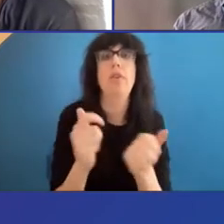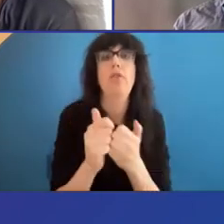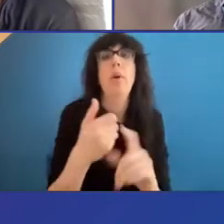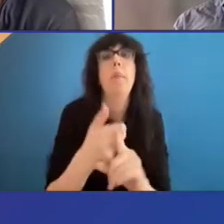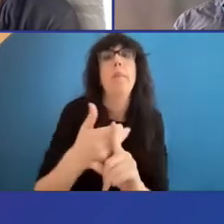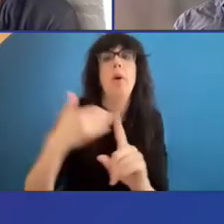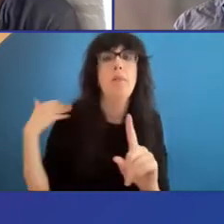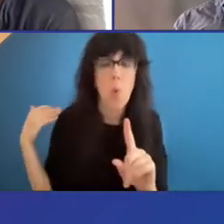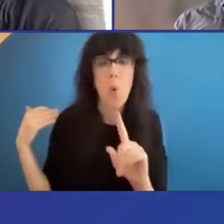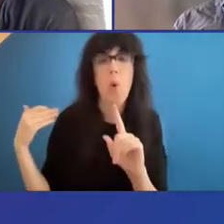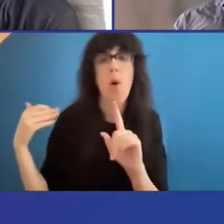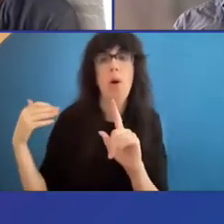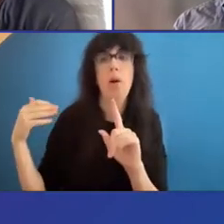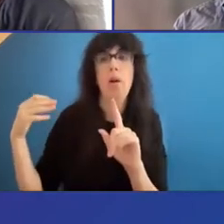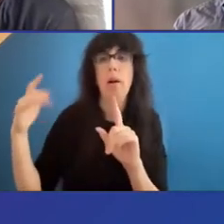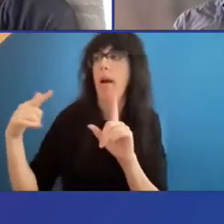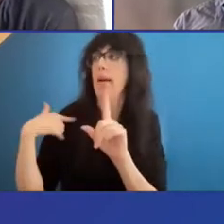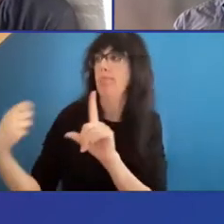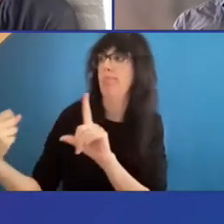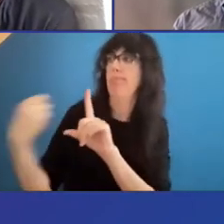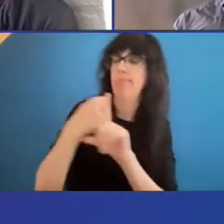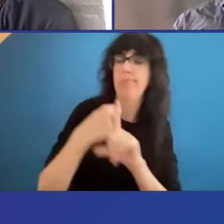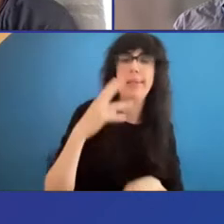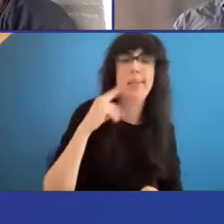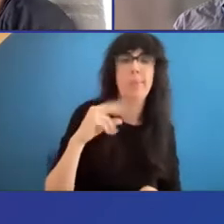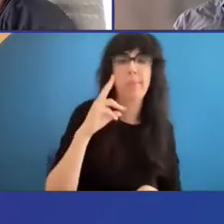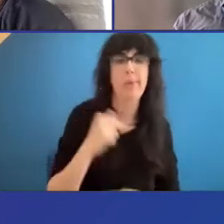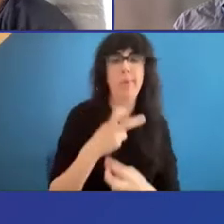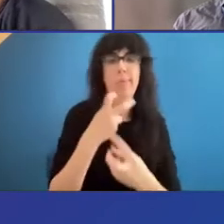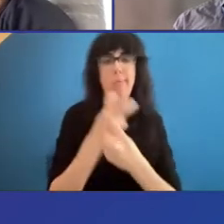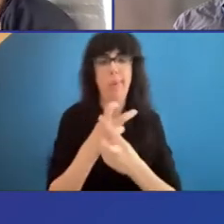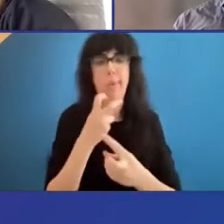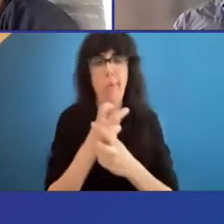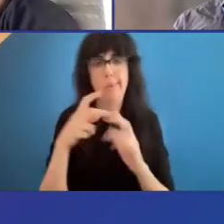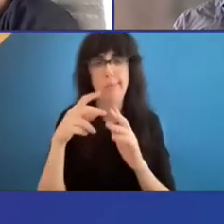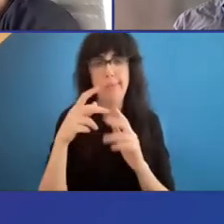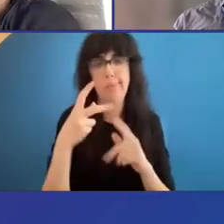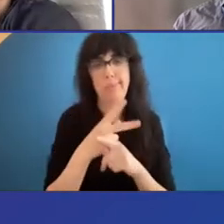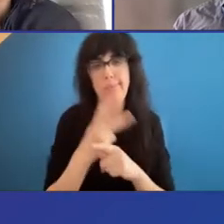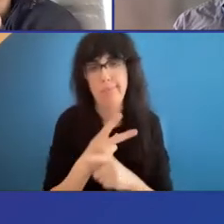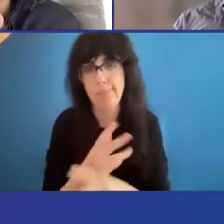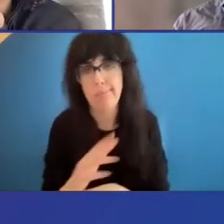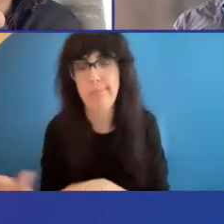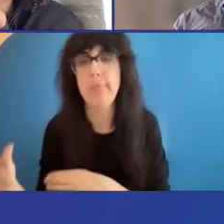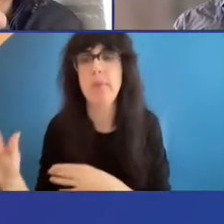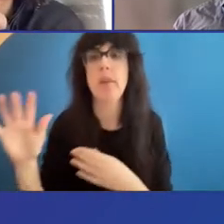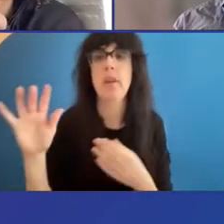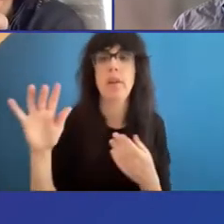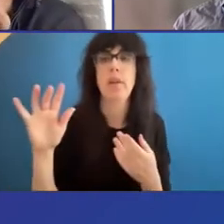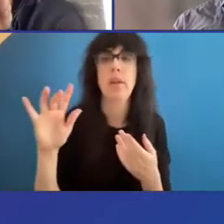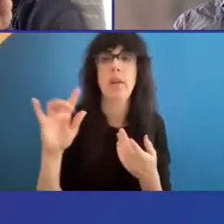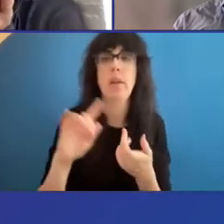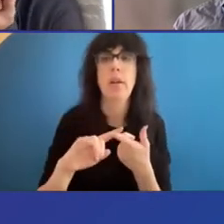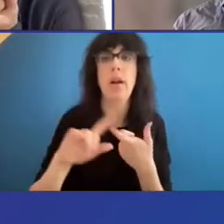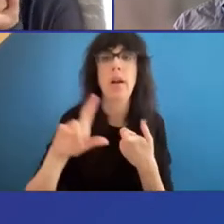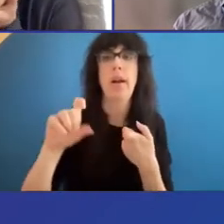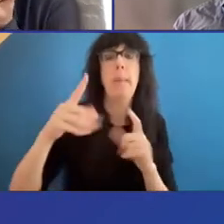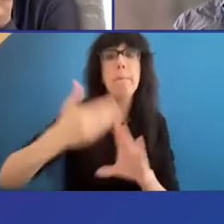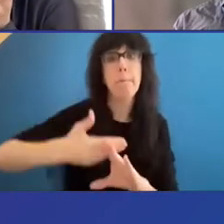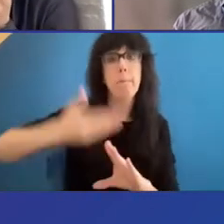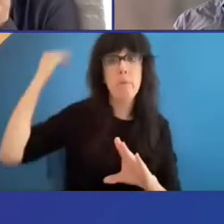hit these bones. And before the physical